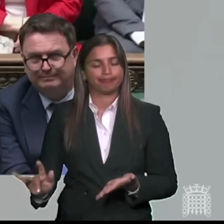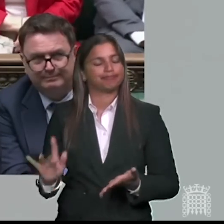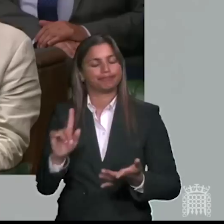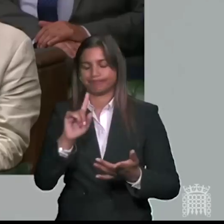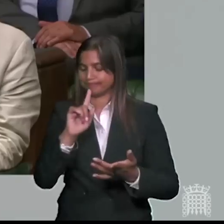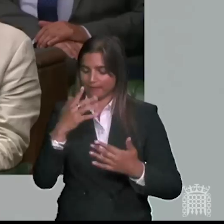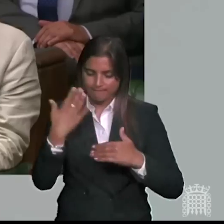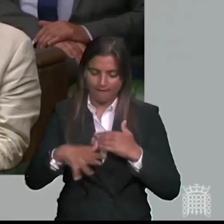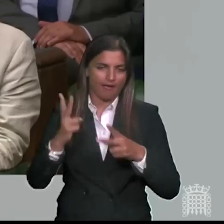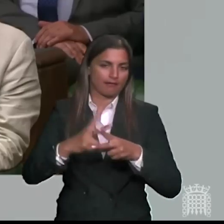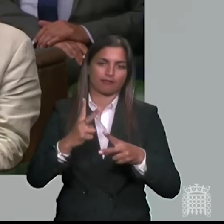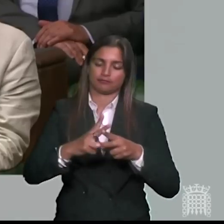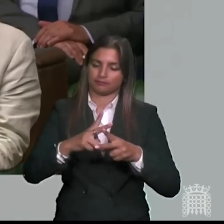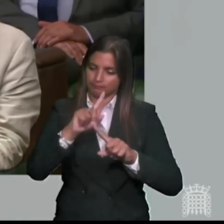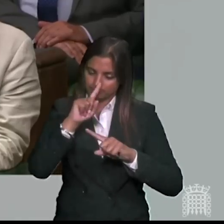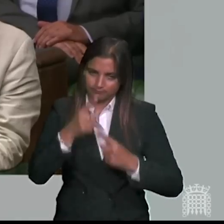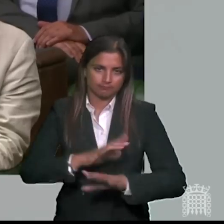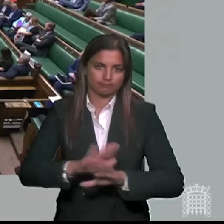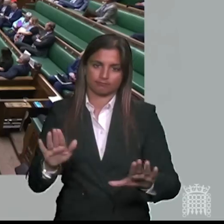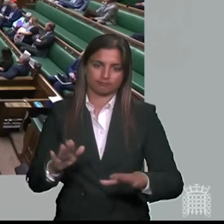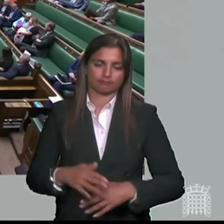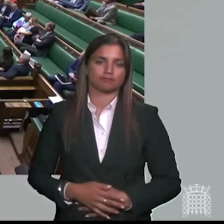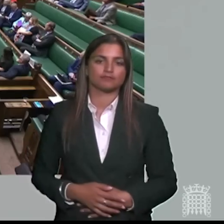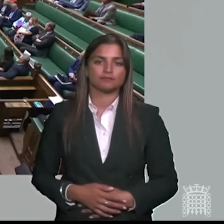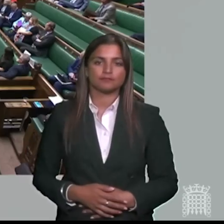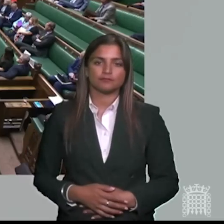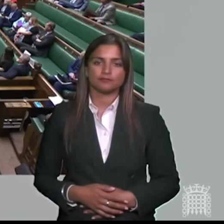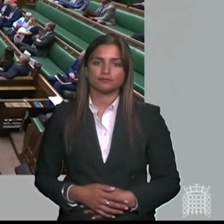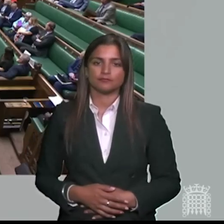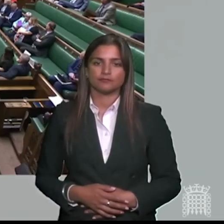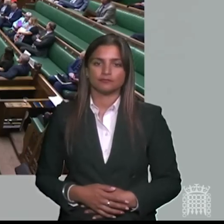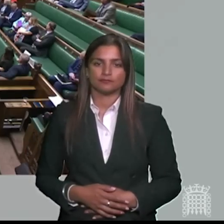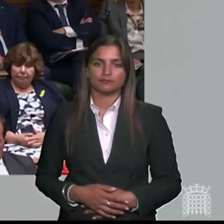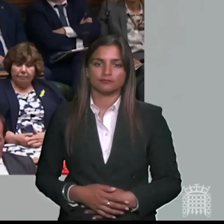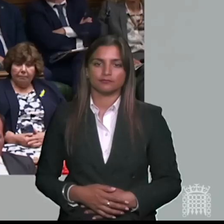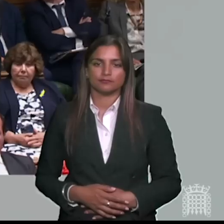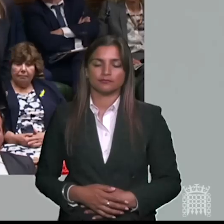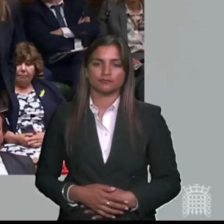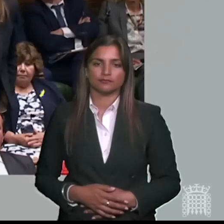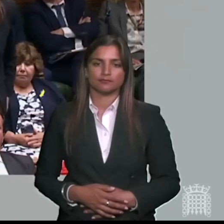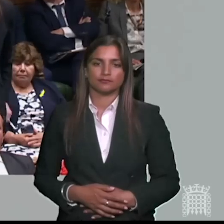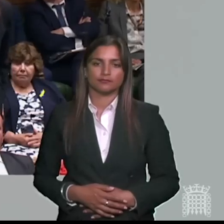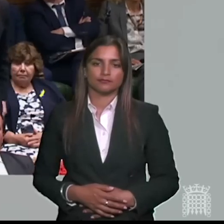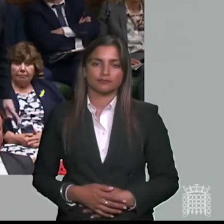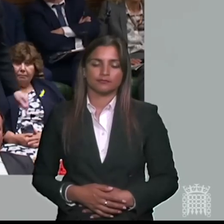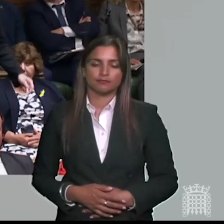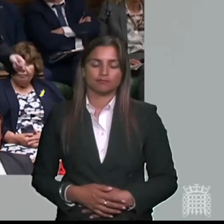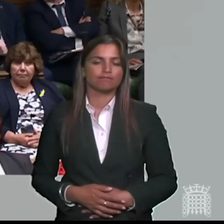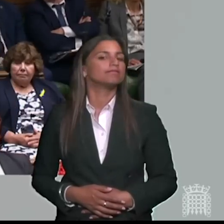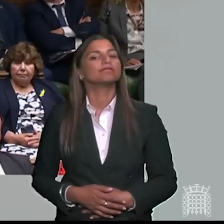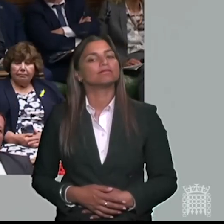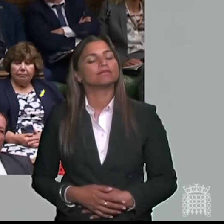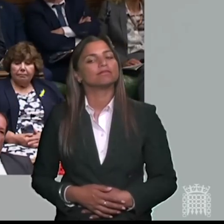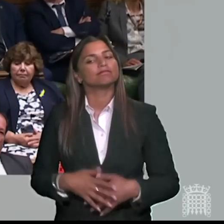to happen to the British people again. Jones. Thank you, Mr. Speaker. Our absentee